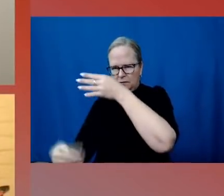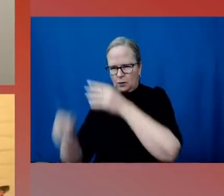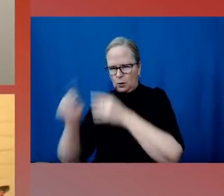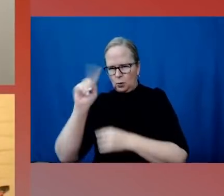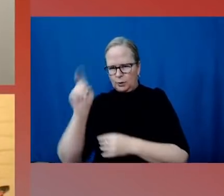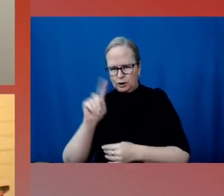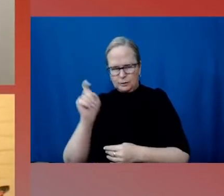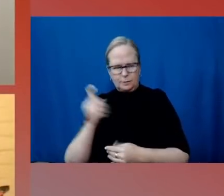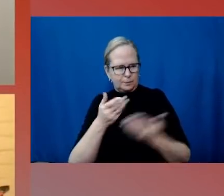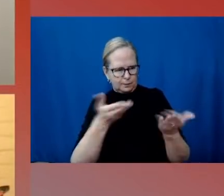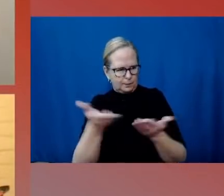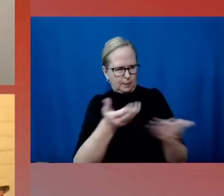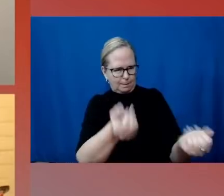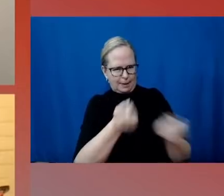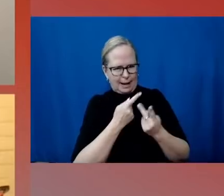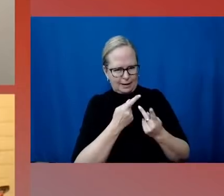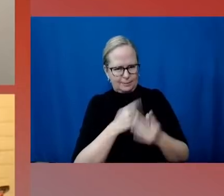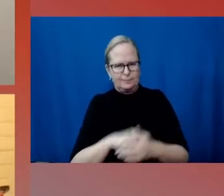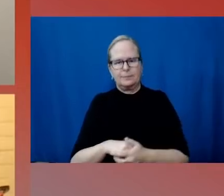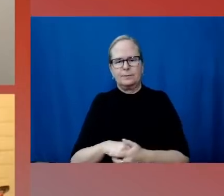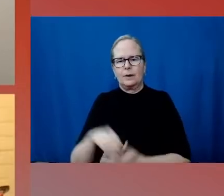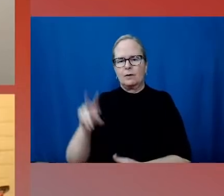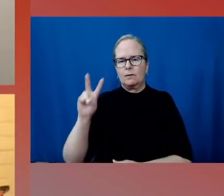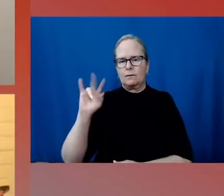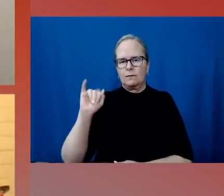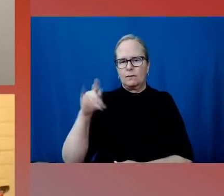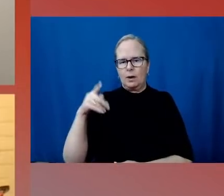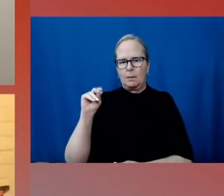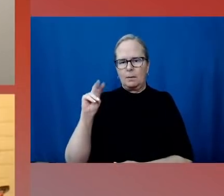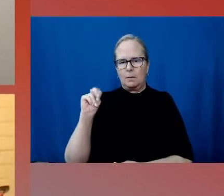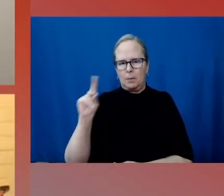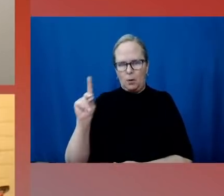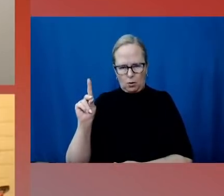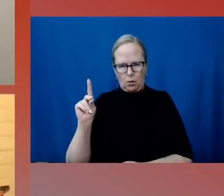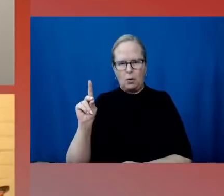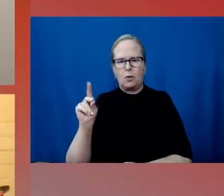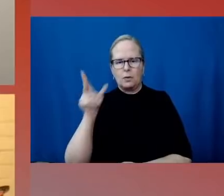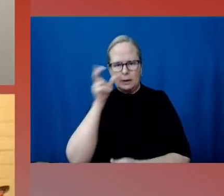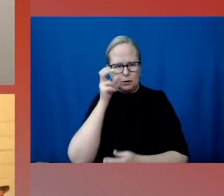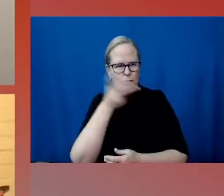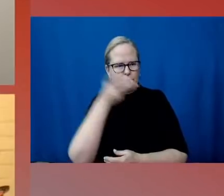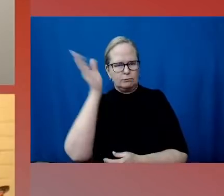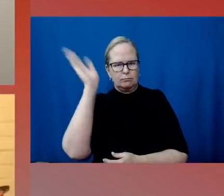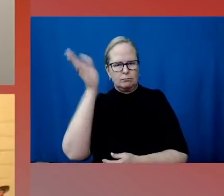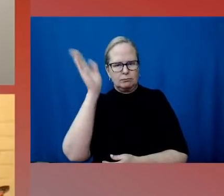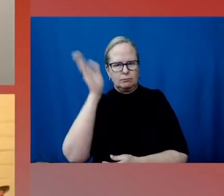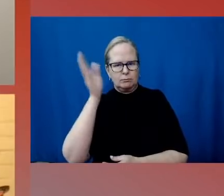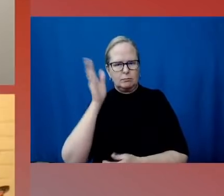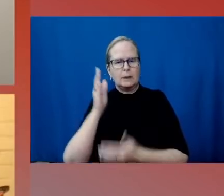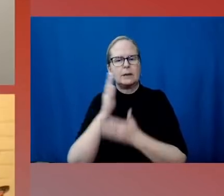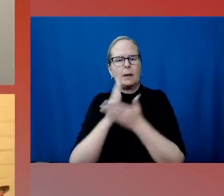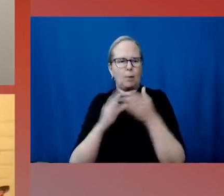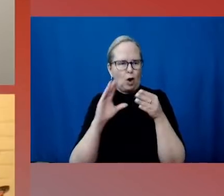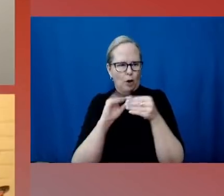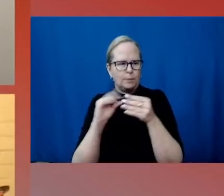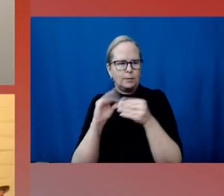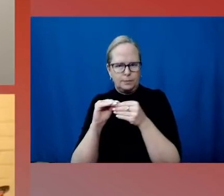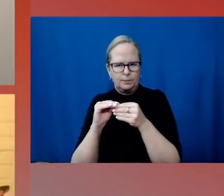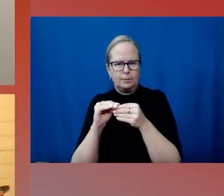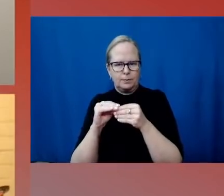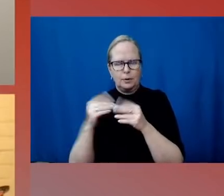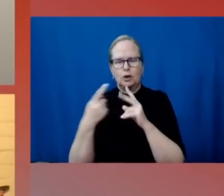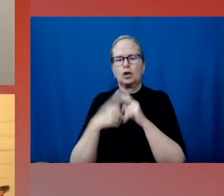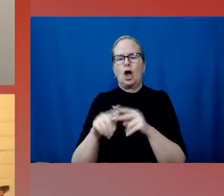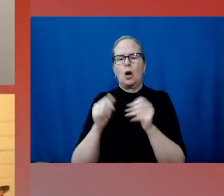the conversation. I know Dr. Vipond had some thoughts that he wanted to reflect on after listening to the two of you, and then I will